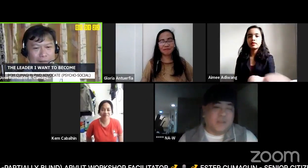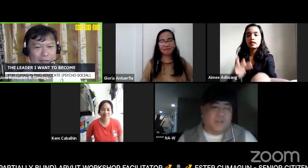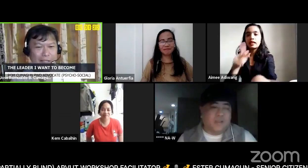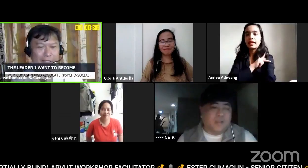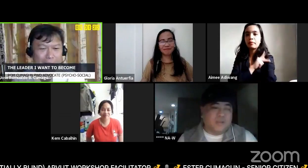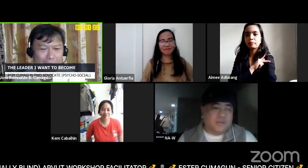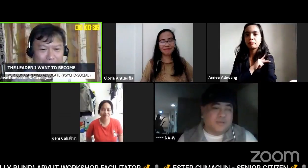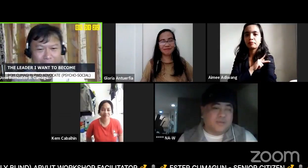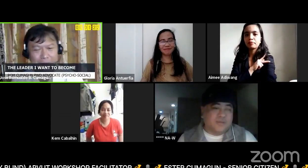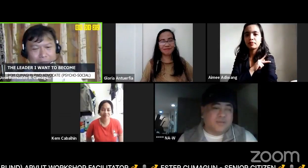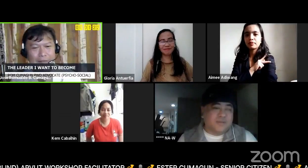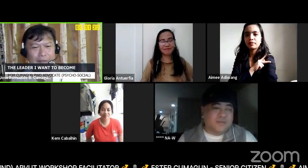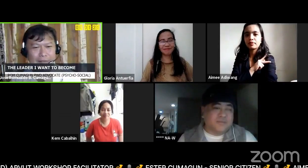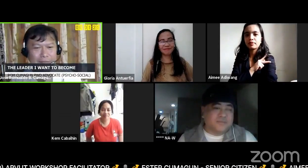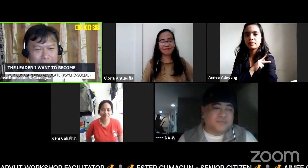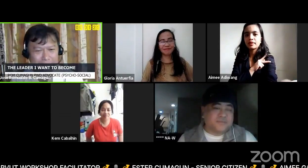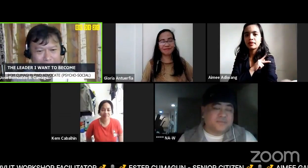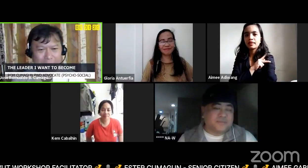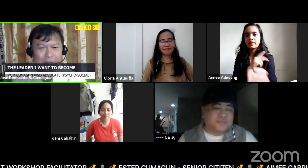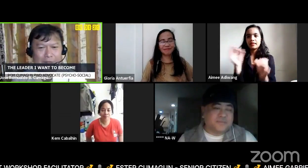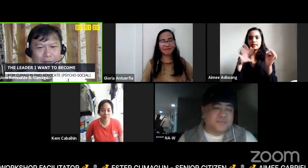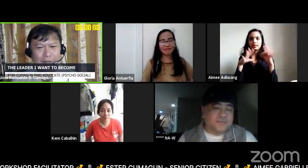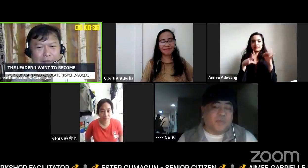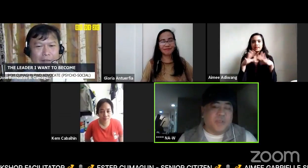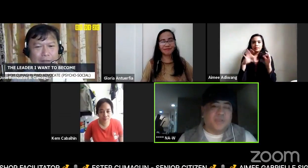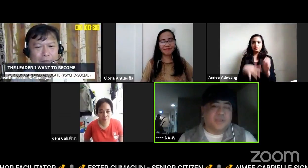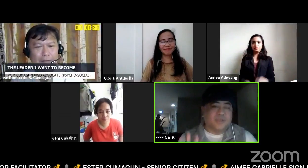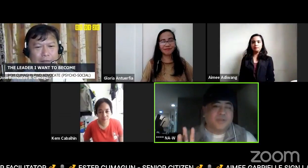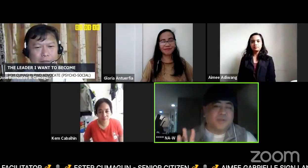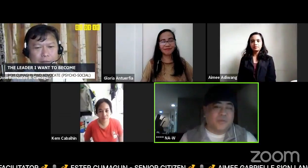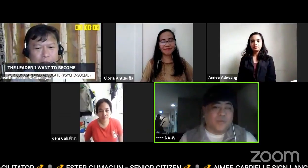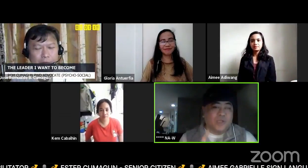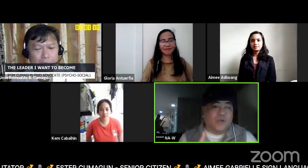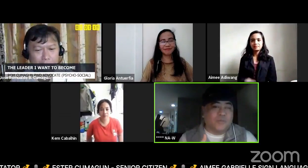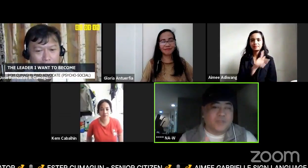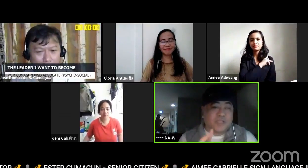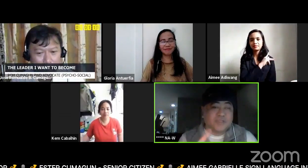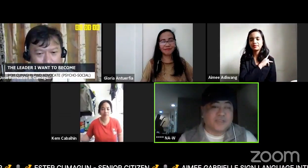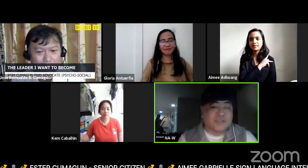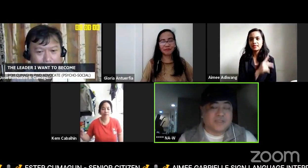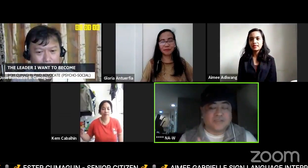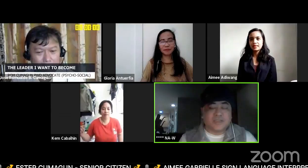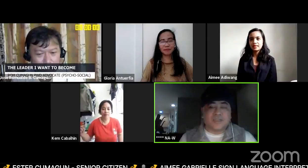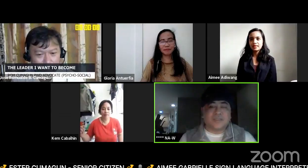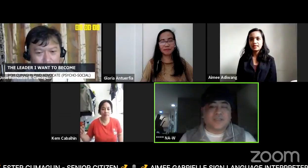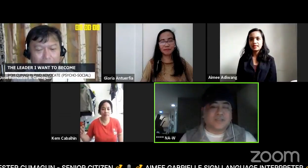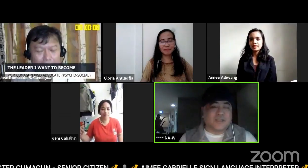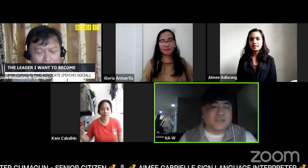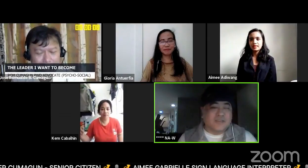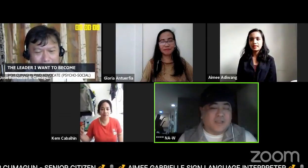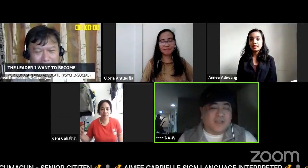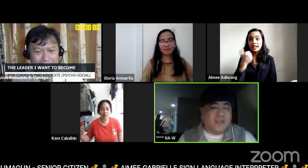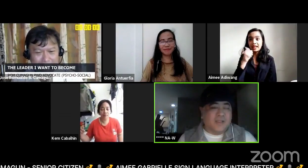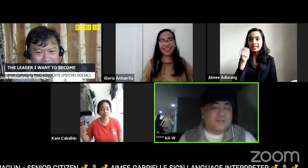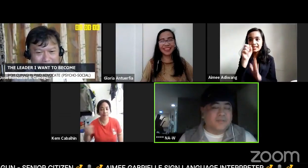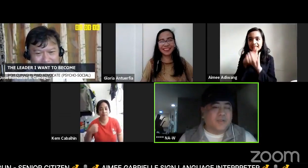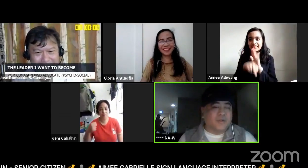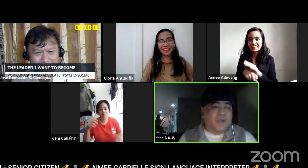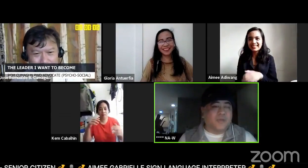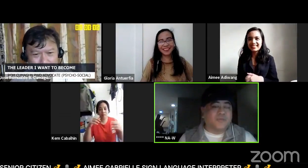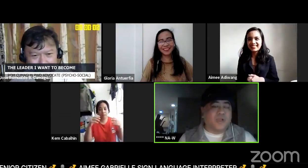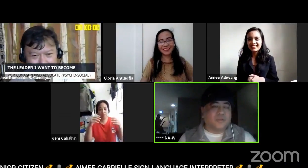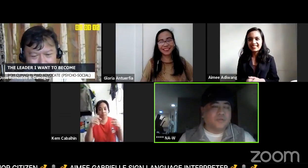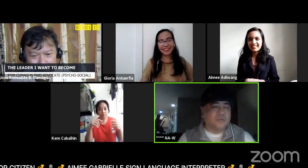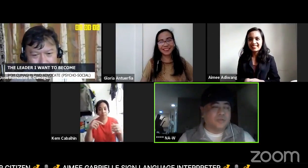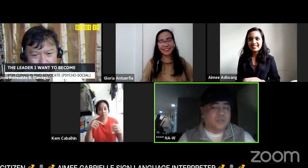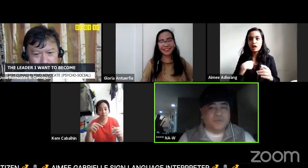1 minute. Final comment. Oh, by the way, ako, 10 seconds lang, 10 seconds lang. You